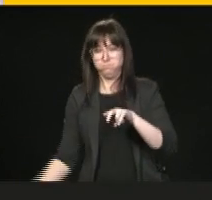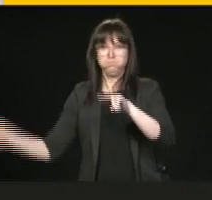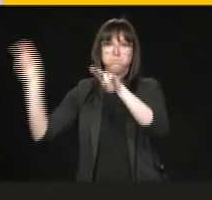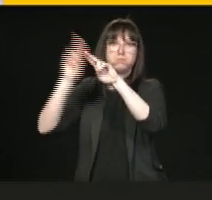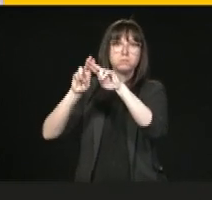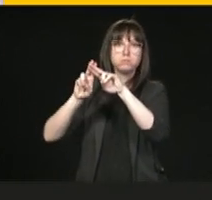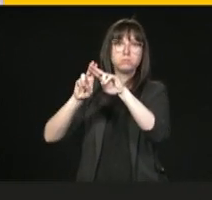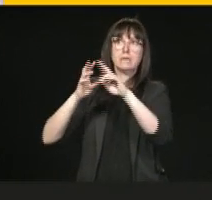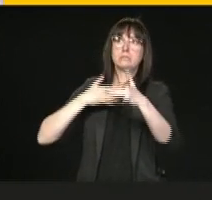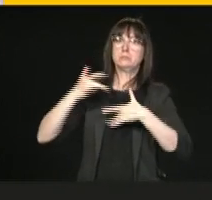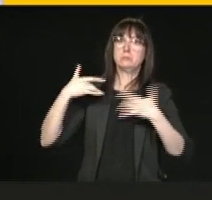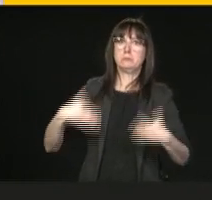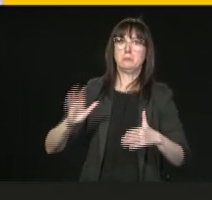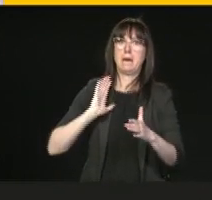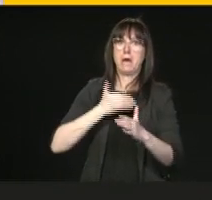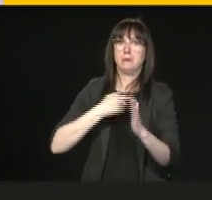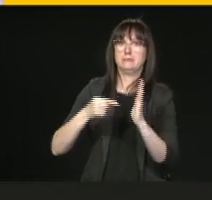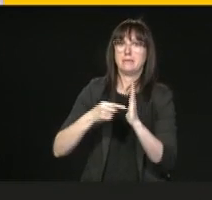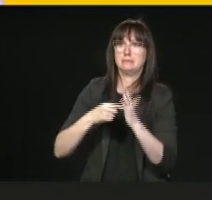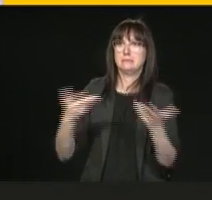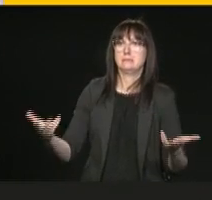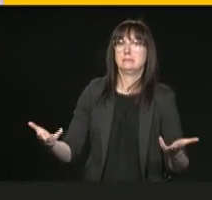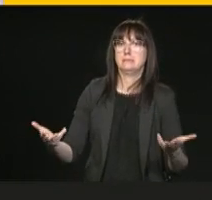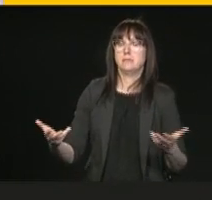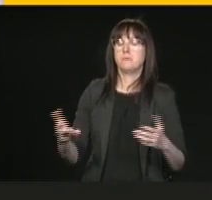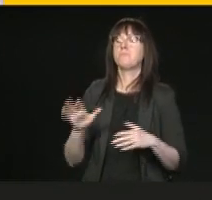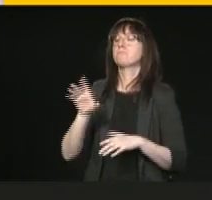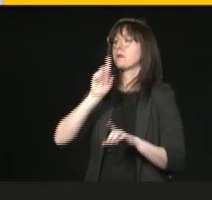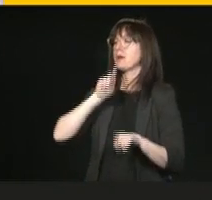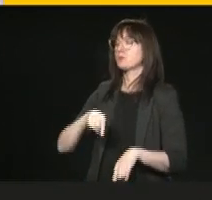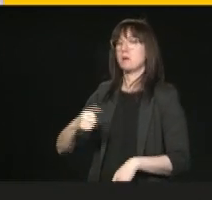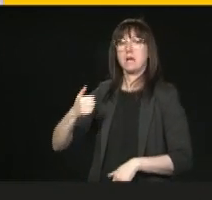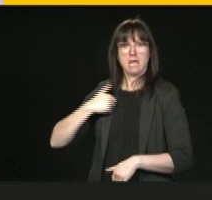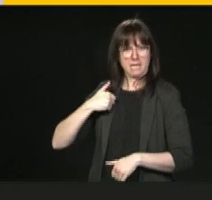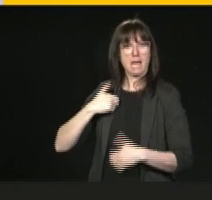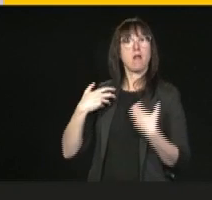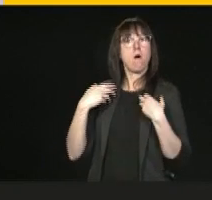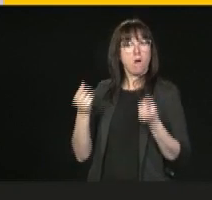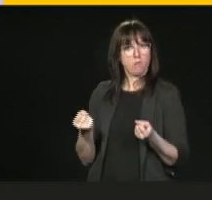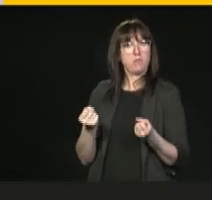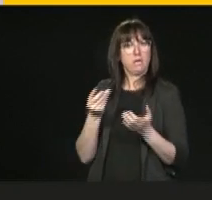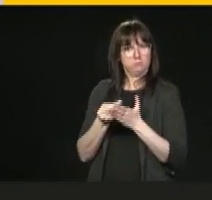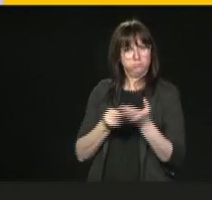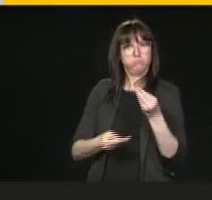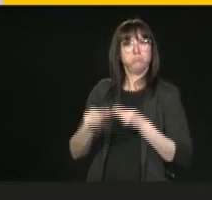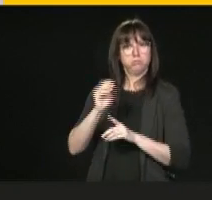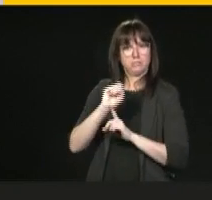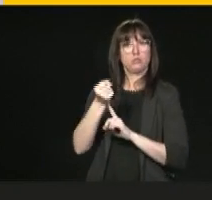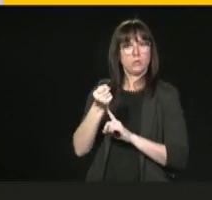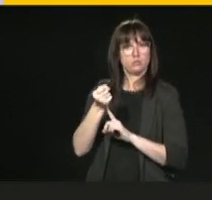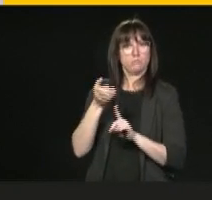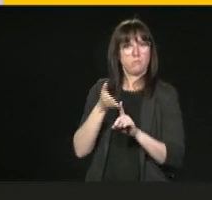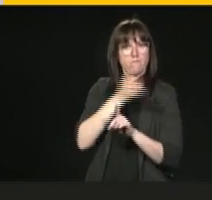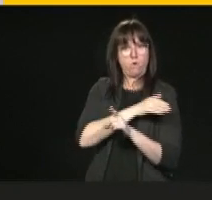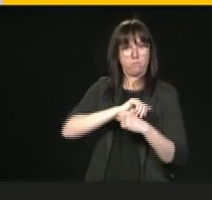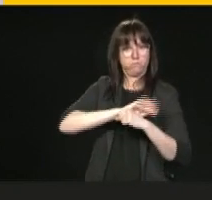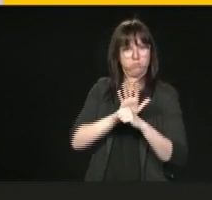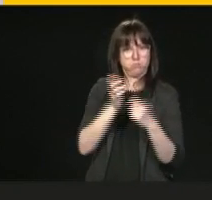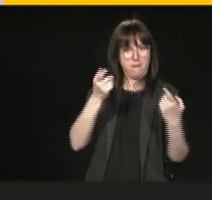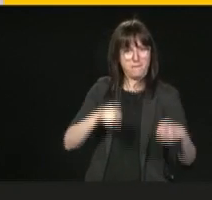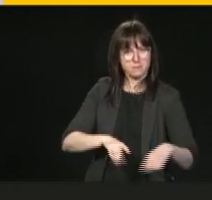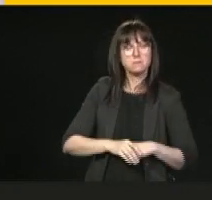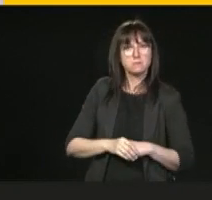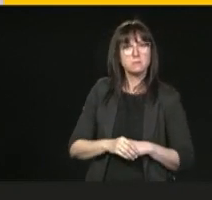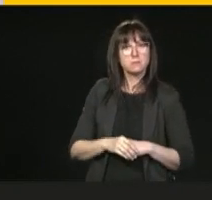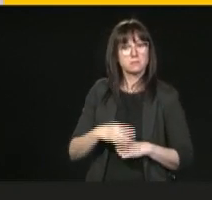exploding and may be very worried about that? Canada was in a very good fiscal position before this.